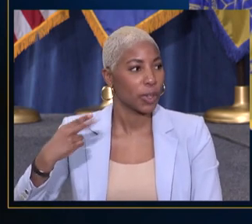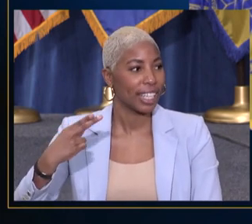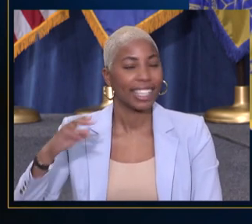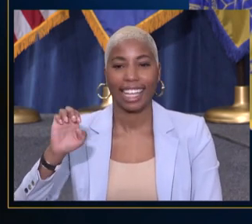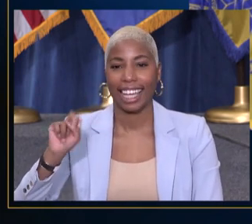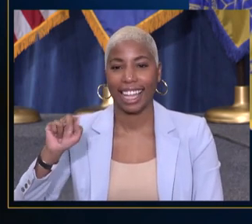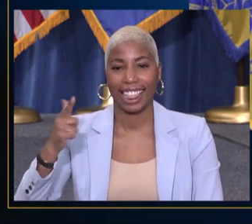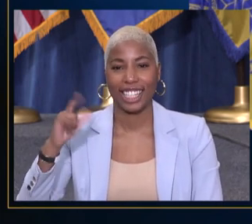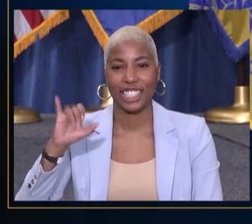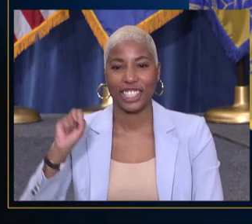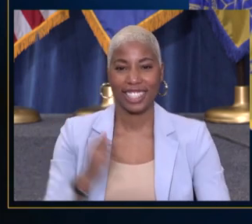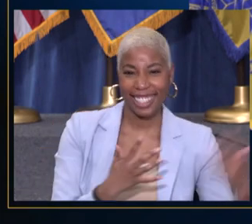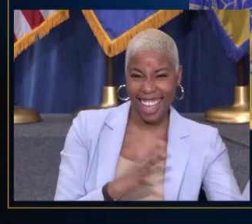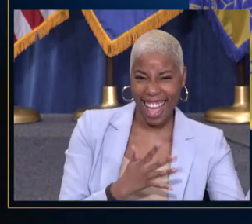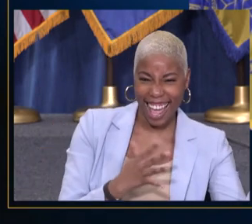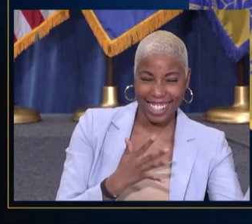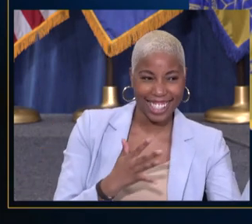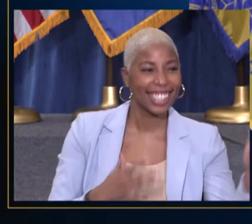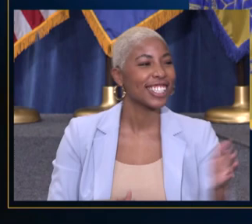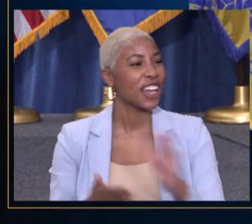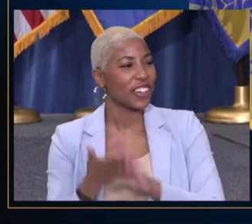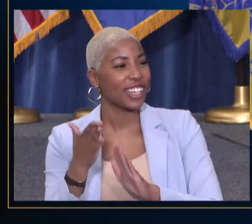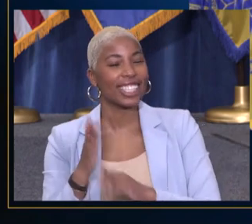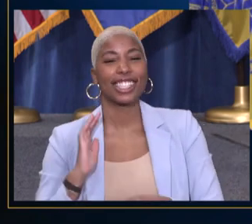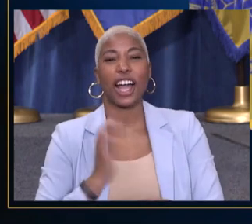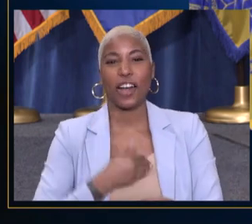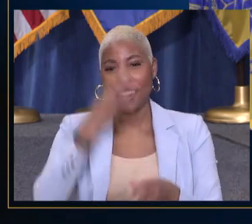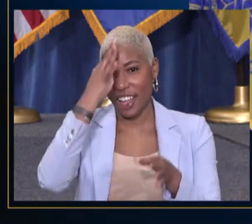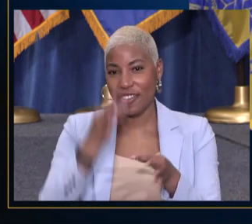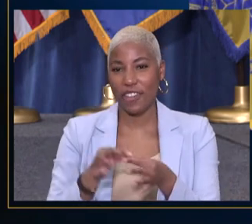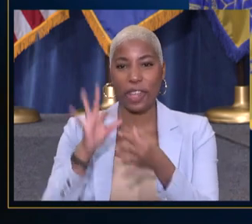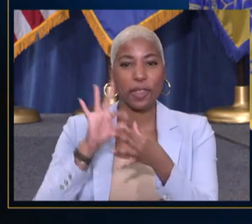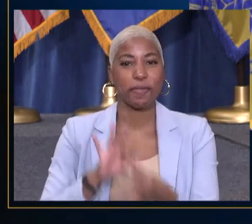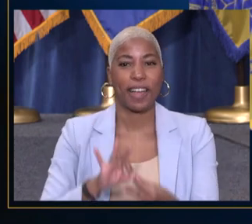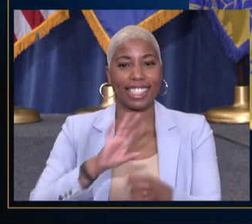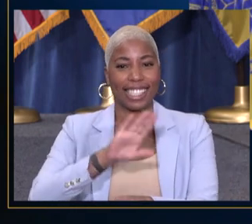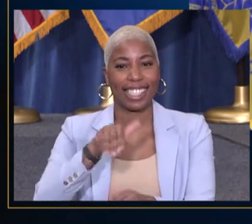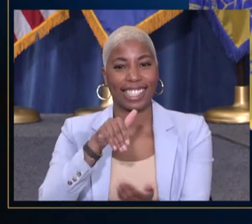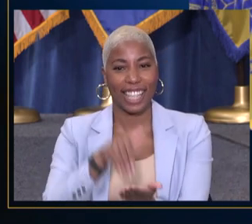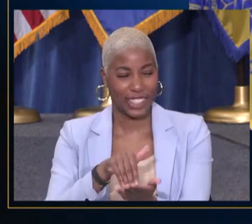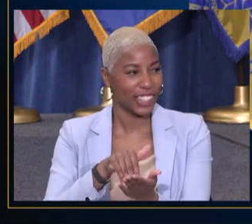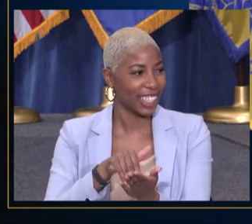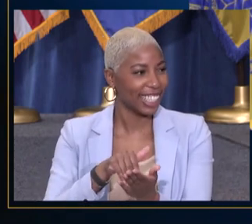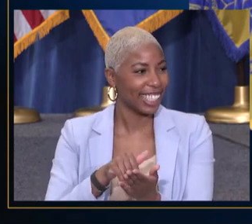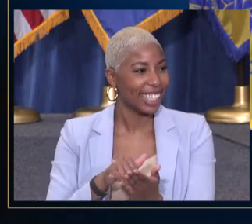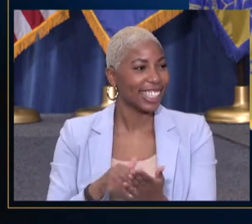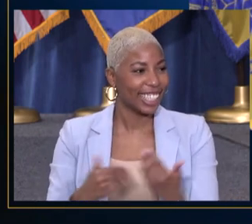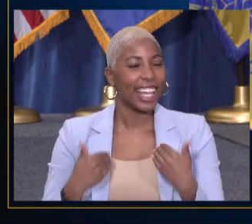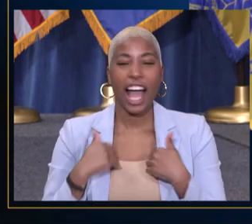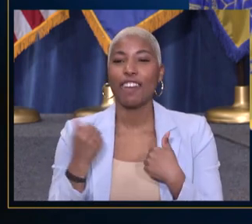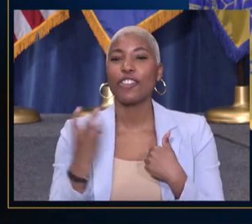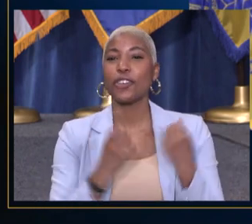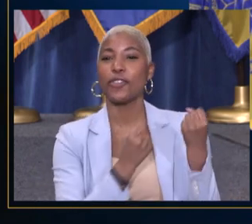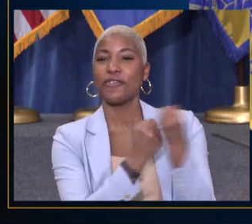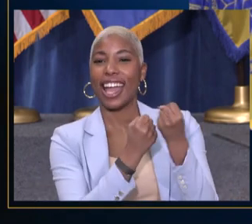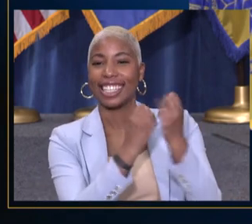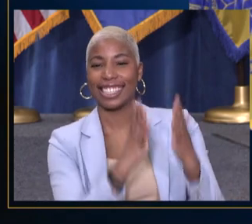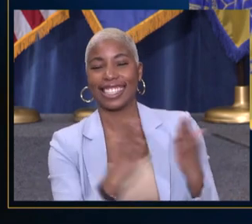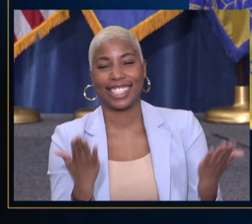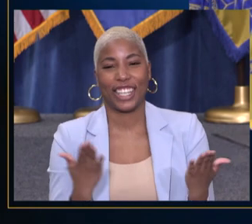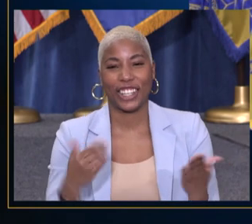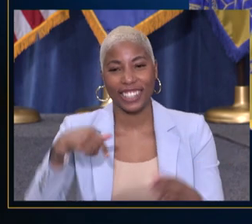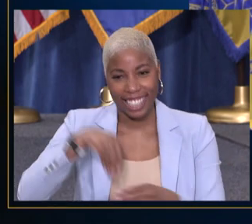our Faith-Based Partnership Center, clearly has some fans here in the room. Can you hear me okay?